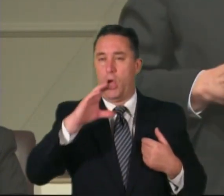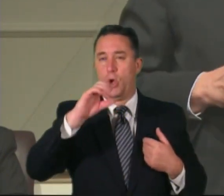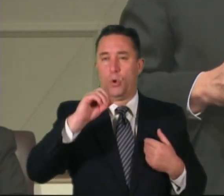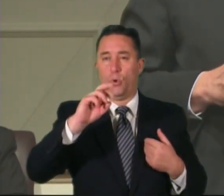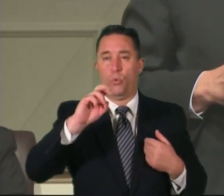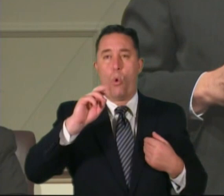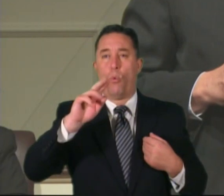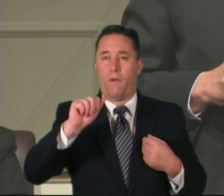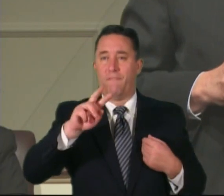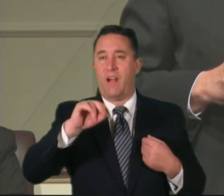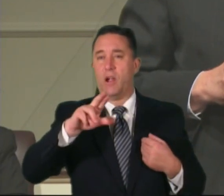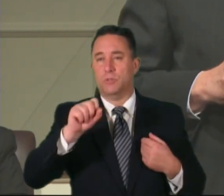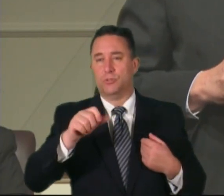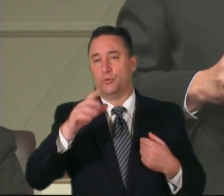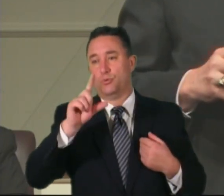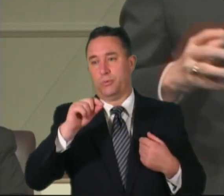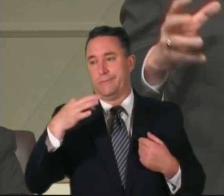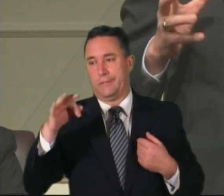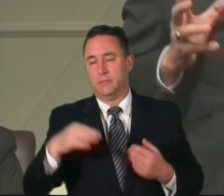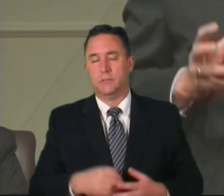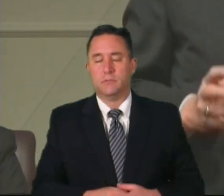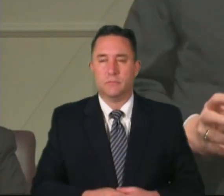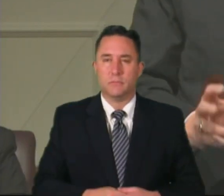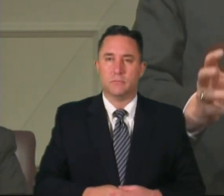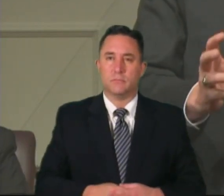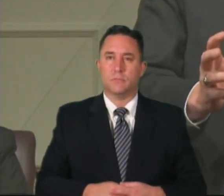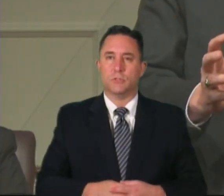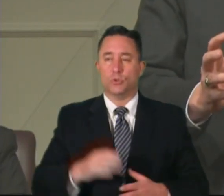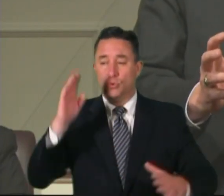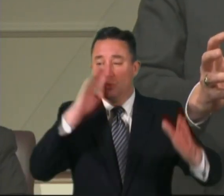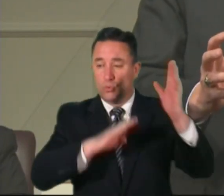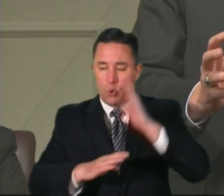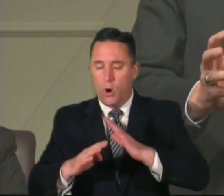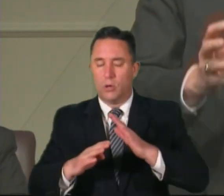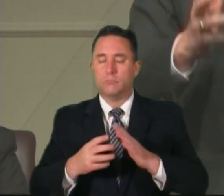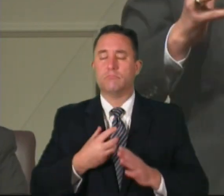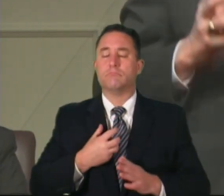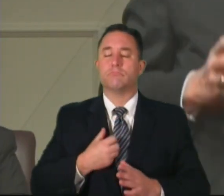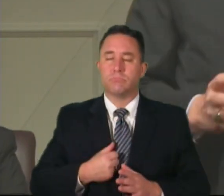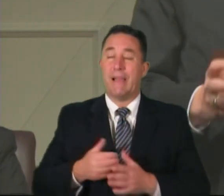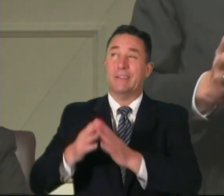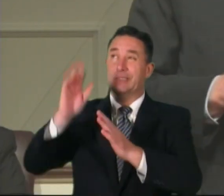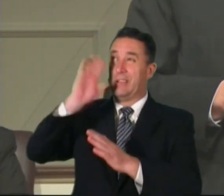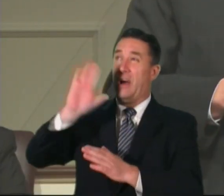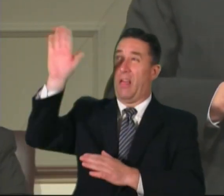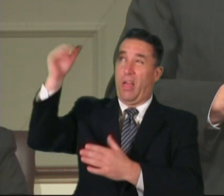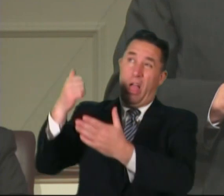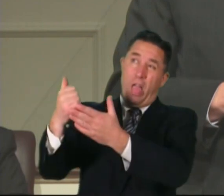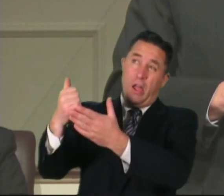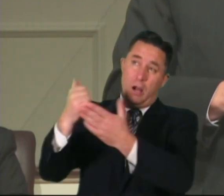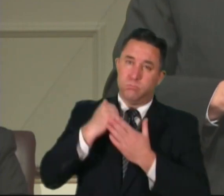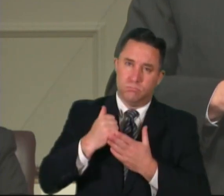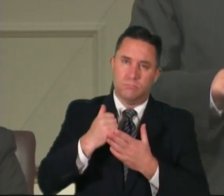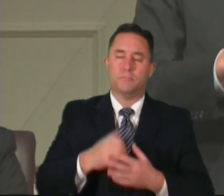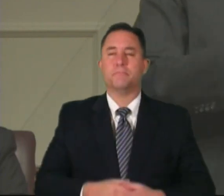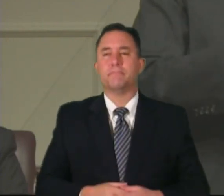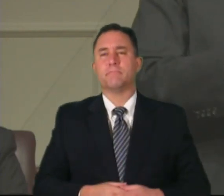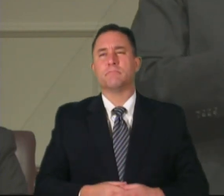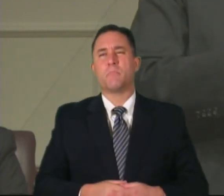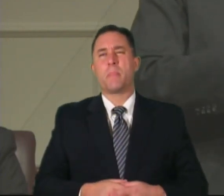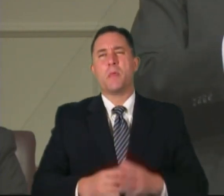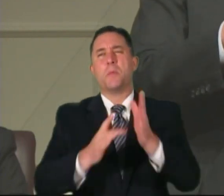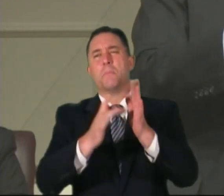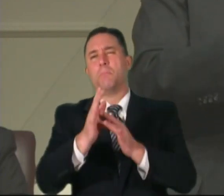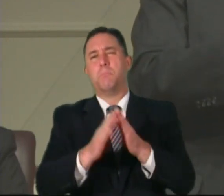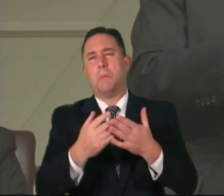coronavirus 2019. Dealing with the storm with wisdom. Asking God to help us. And by the way, the